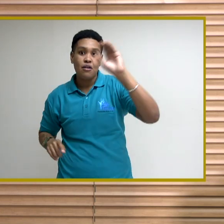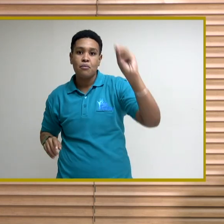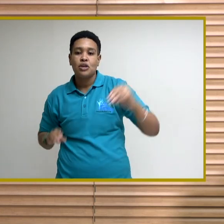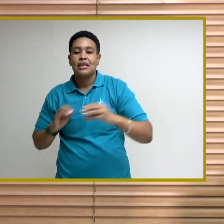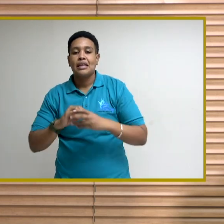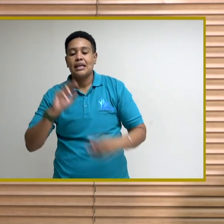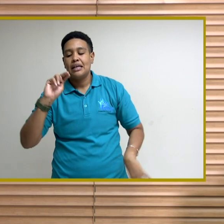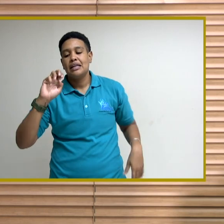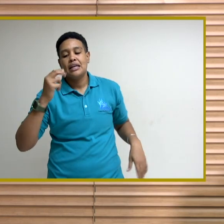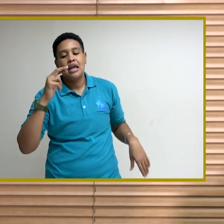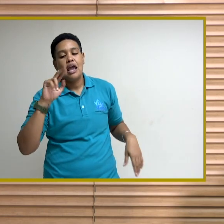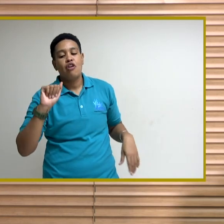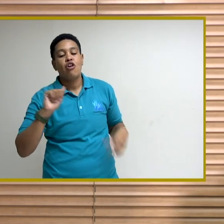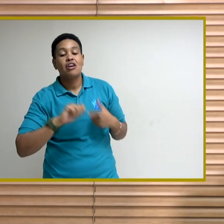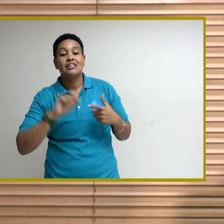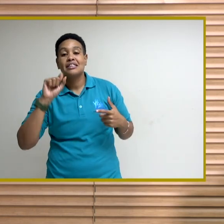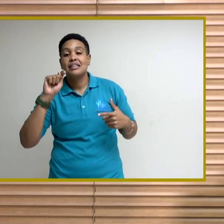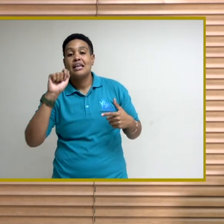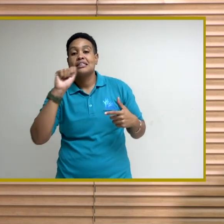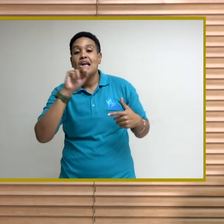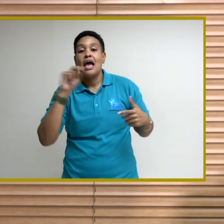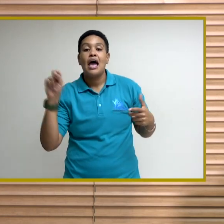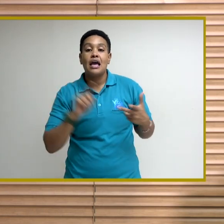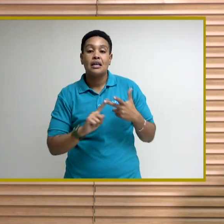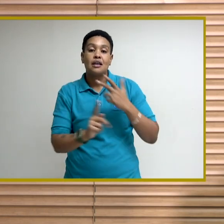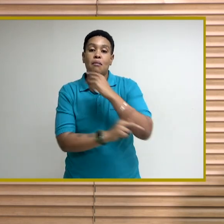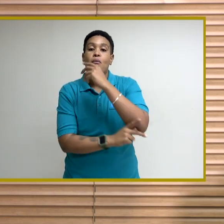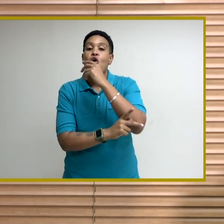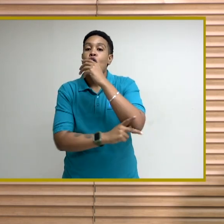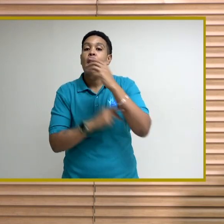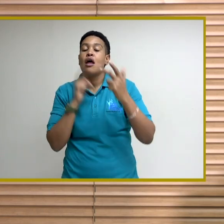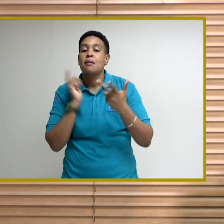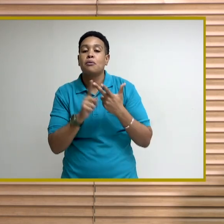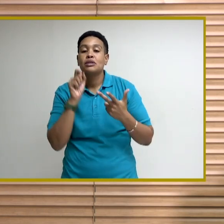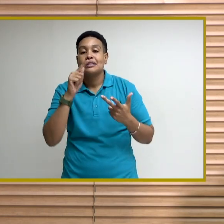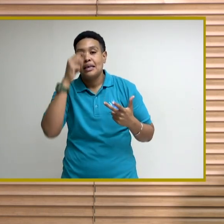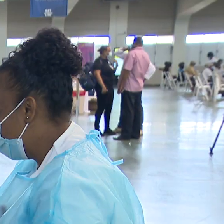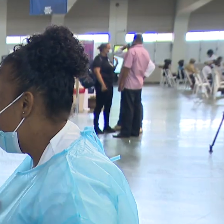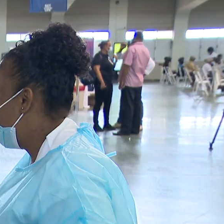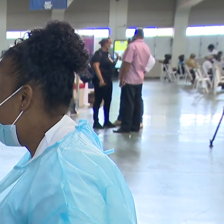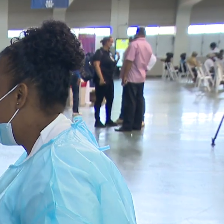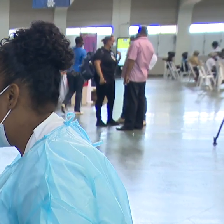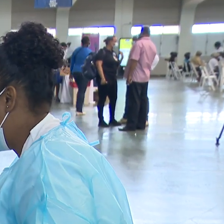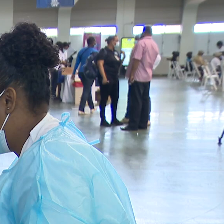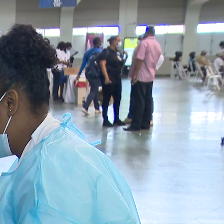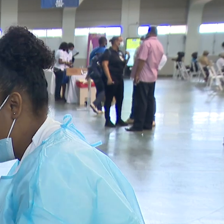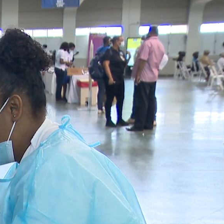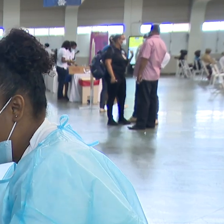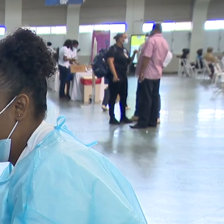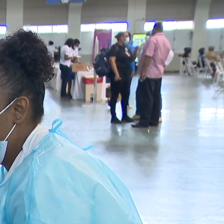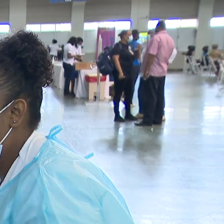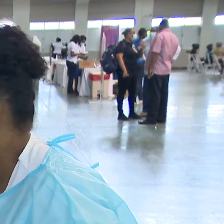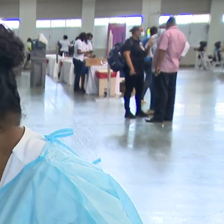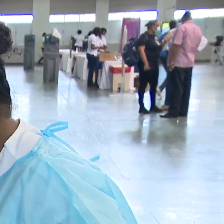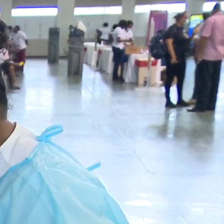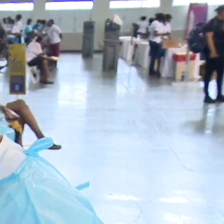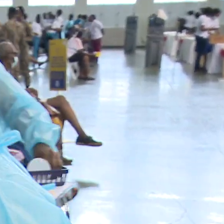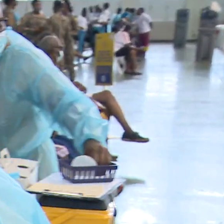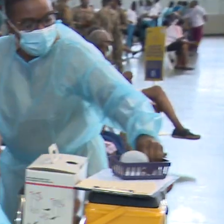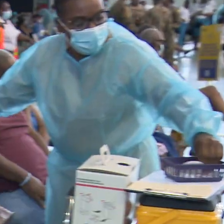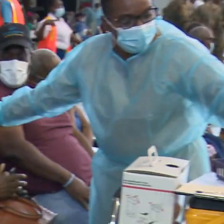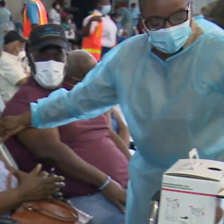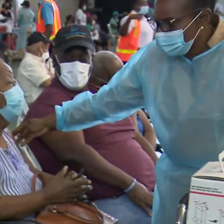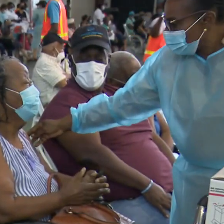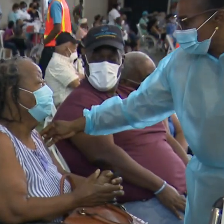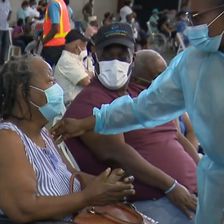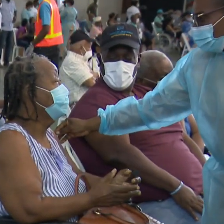Nera, which is St. Anne, Portland, and St. Mary. Dr. Tufton says a single dose of